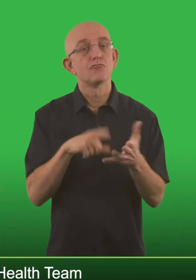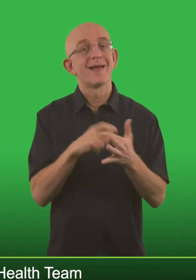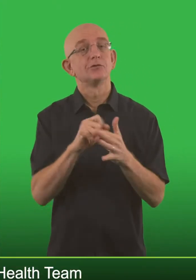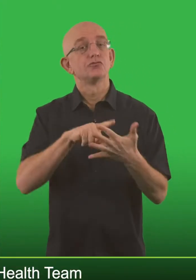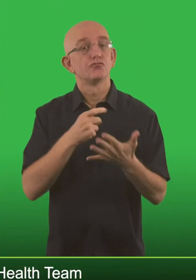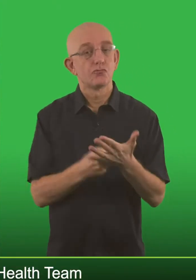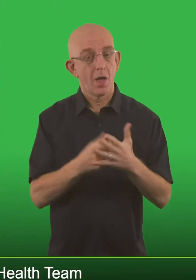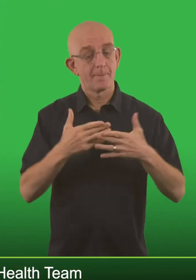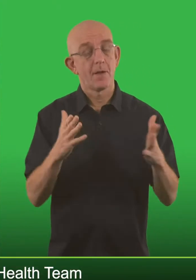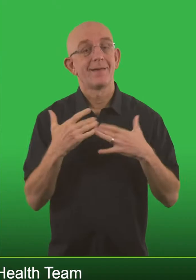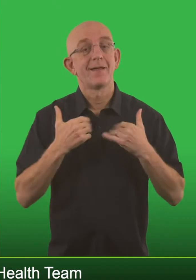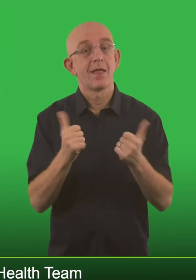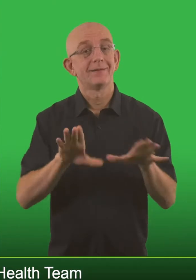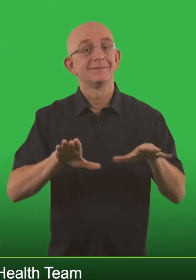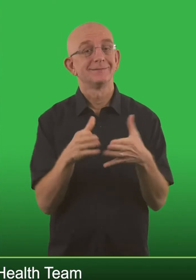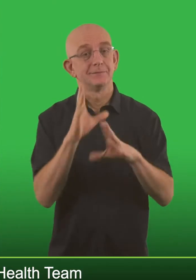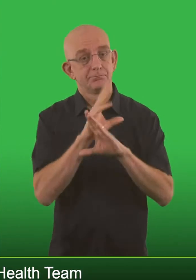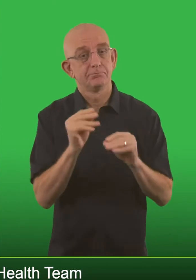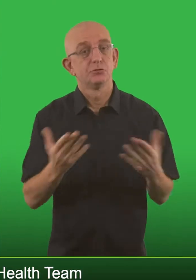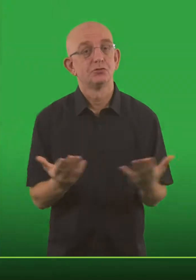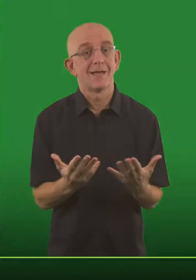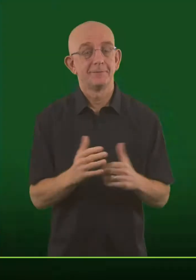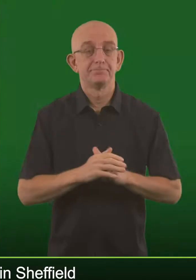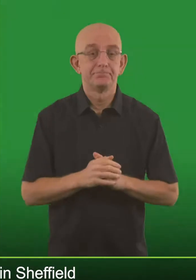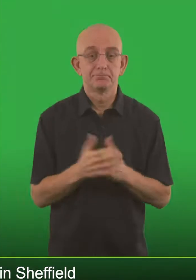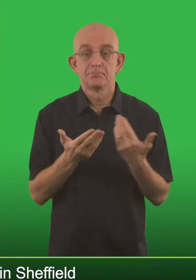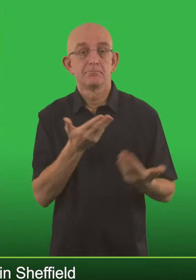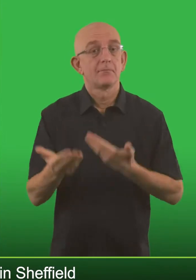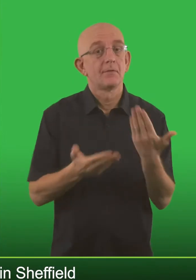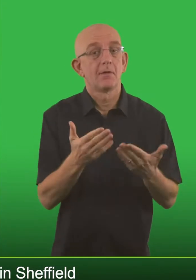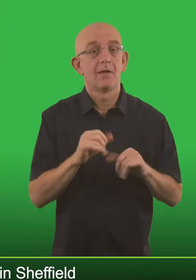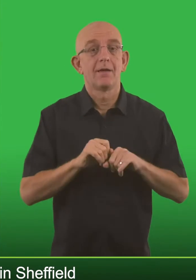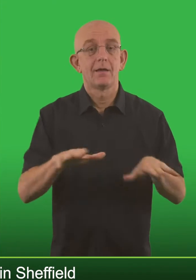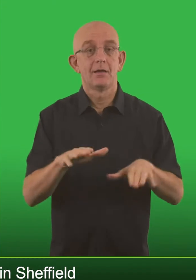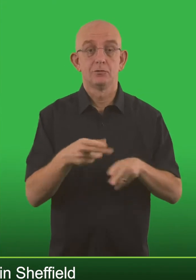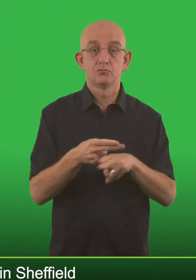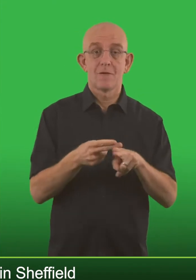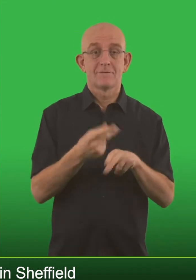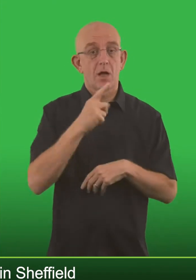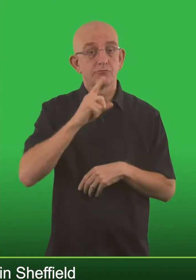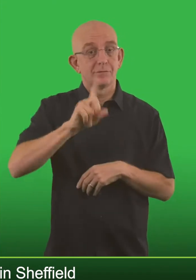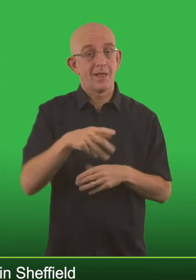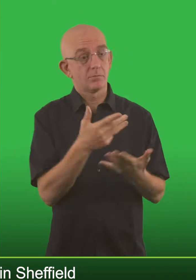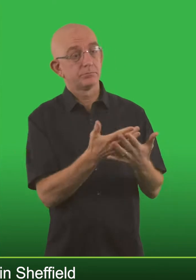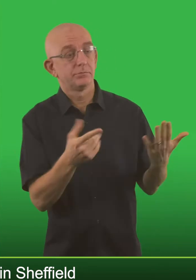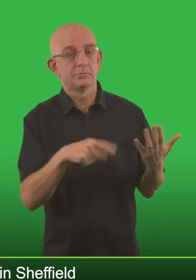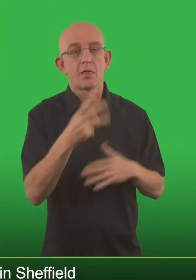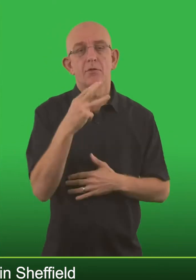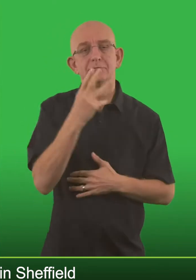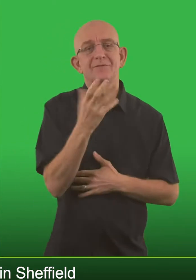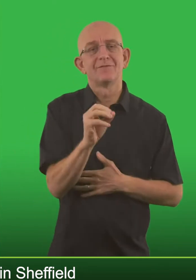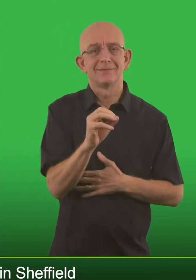from the Public Health team, and I'm going to be doing the update today. Epidemiology. So, the case rate in Sheffield is